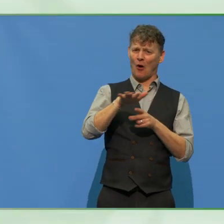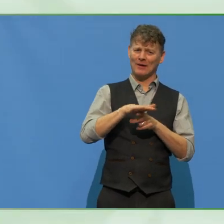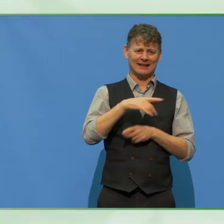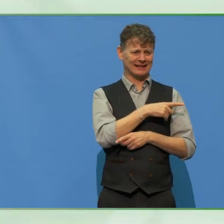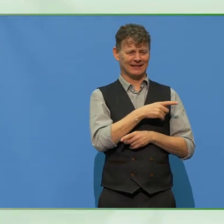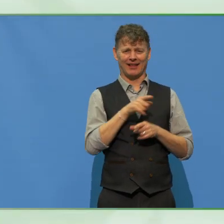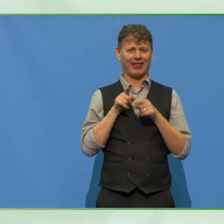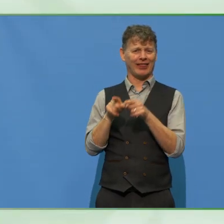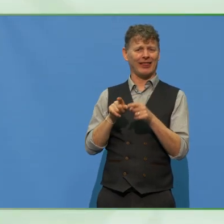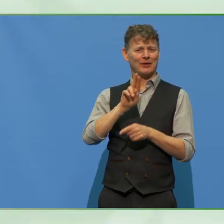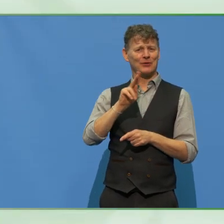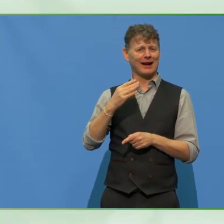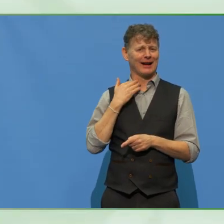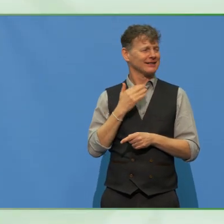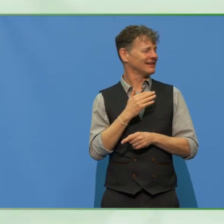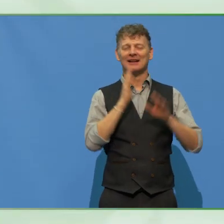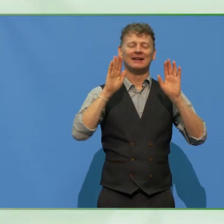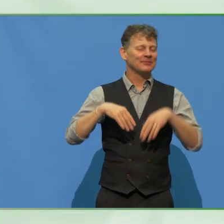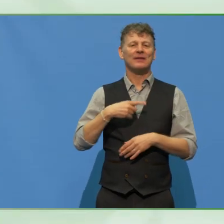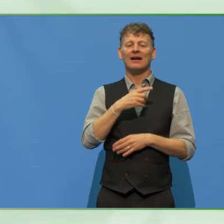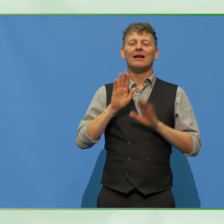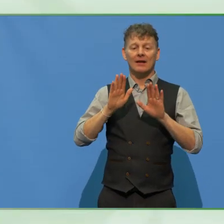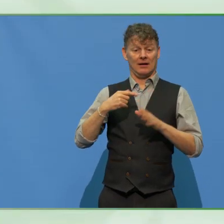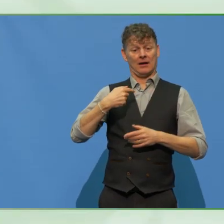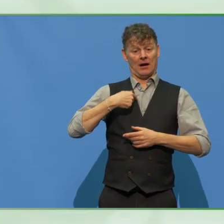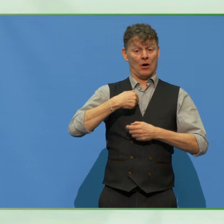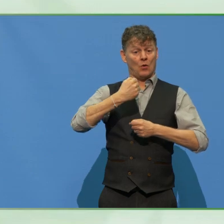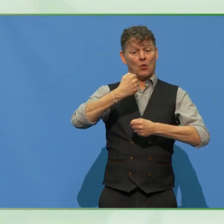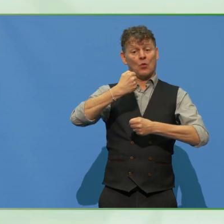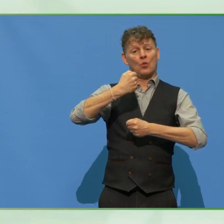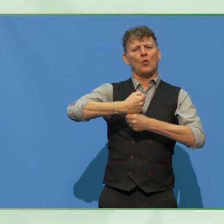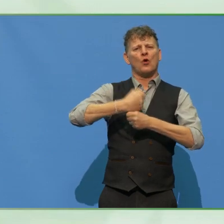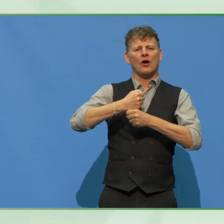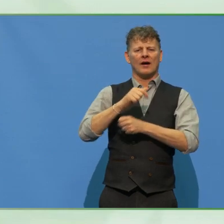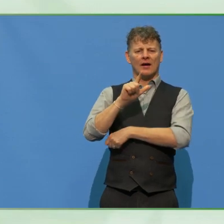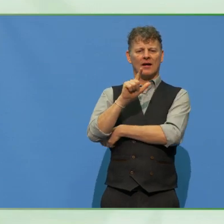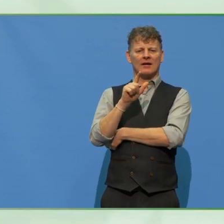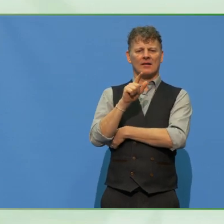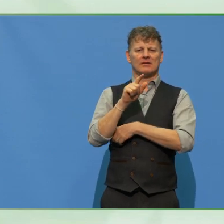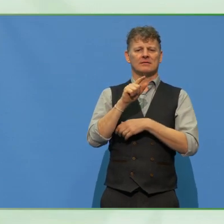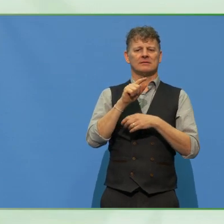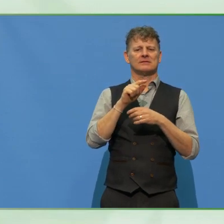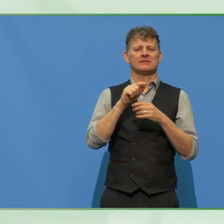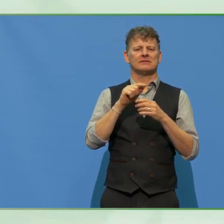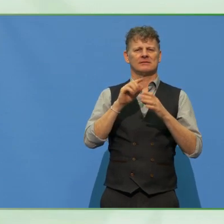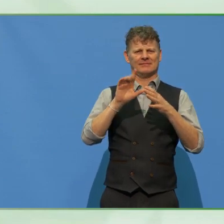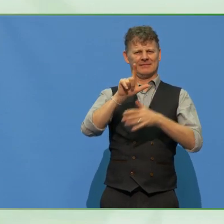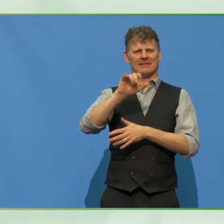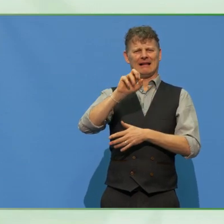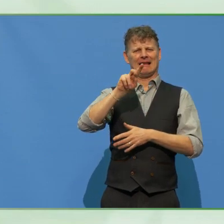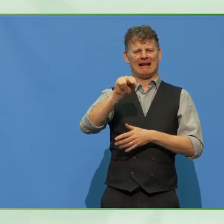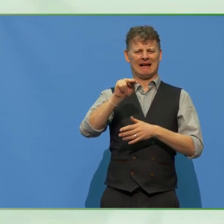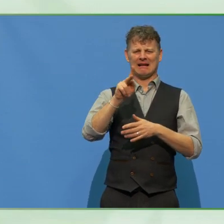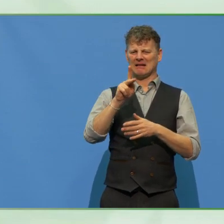dearly departed. I worked first on Link Communicator. For those that have as long memories as me, did not have